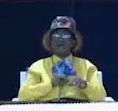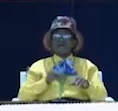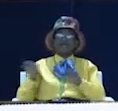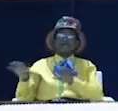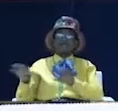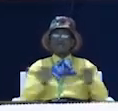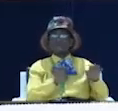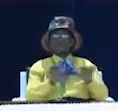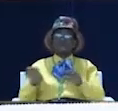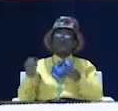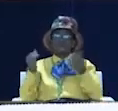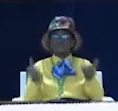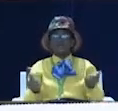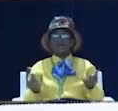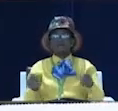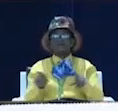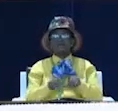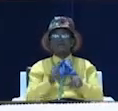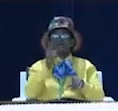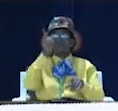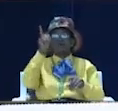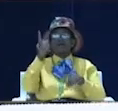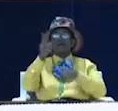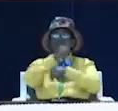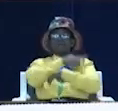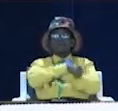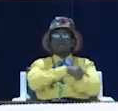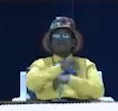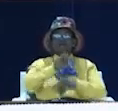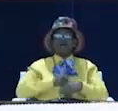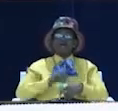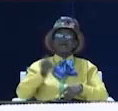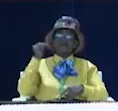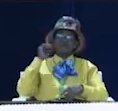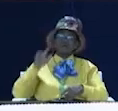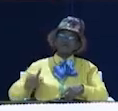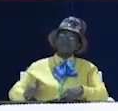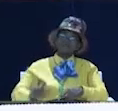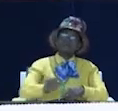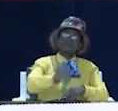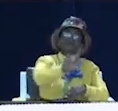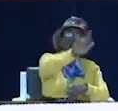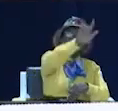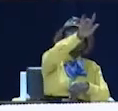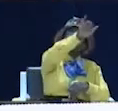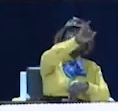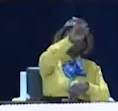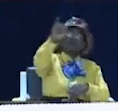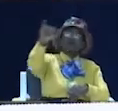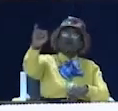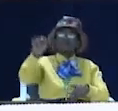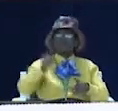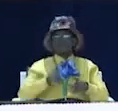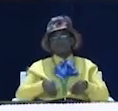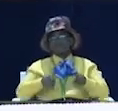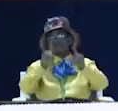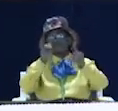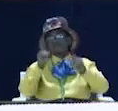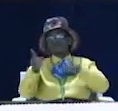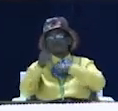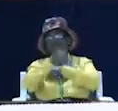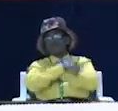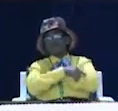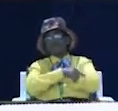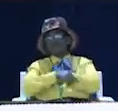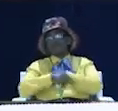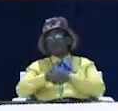And then one day I was flying. It was during the day, far